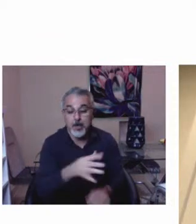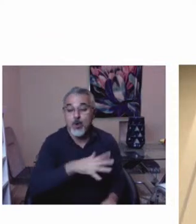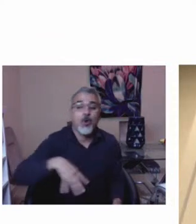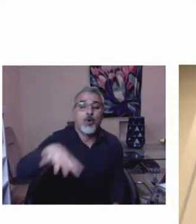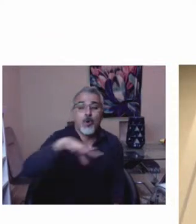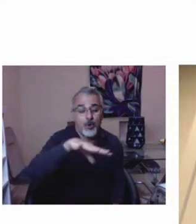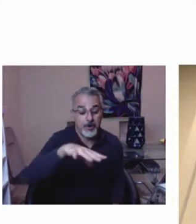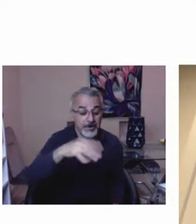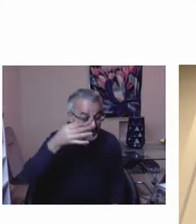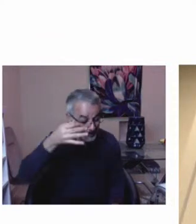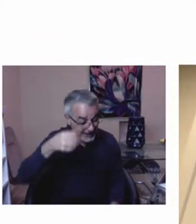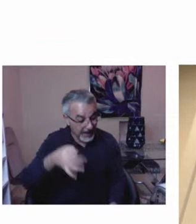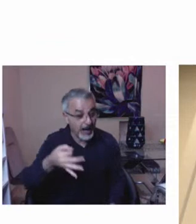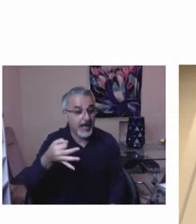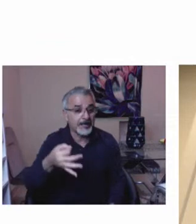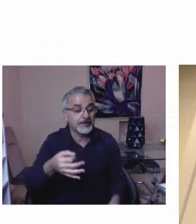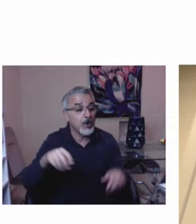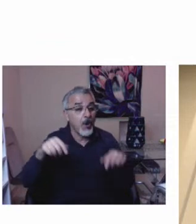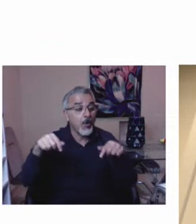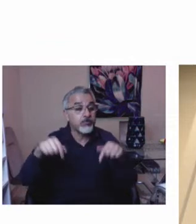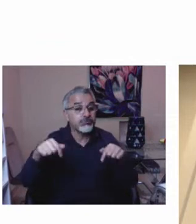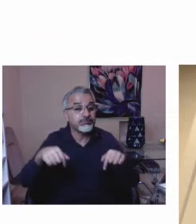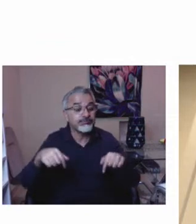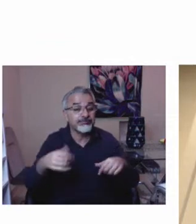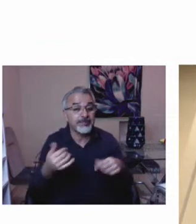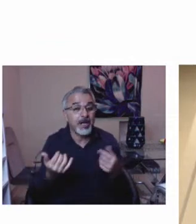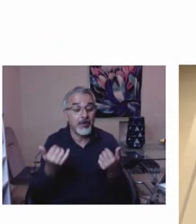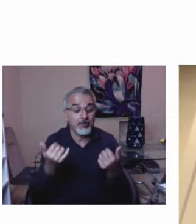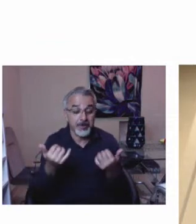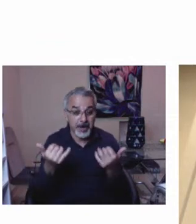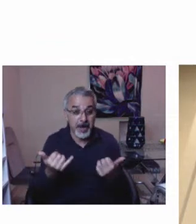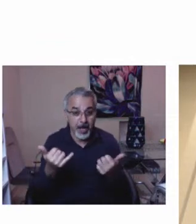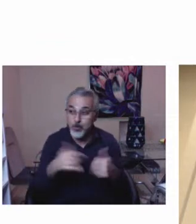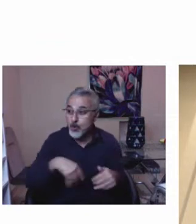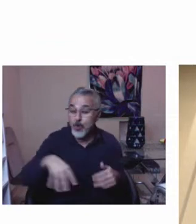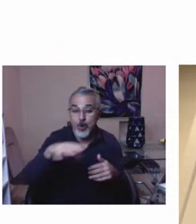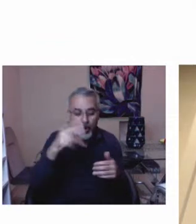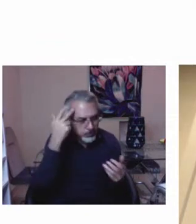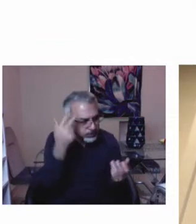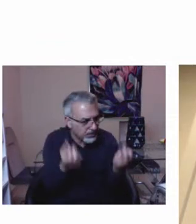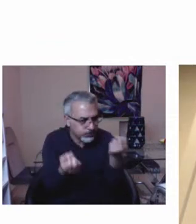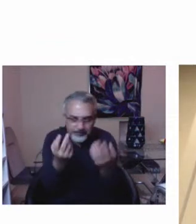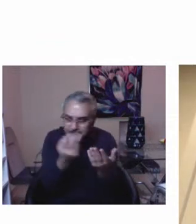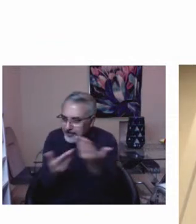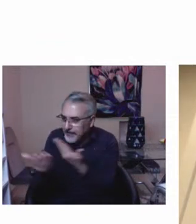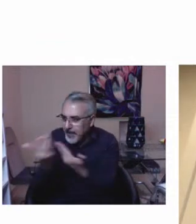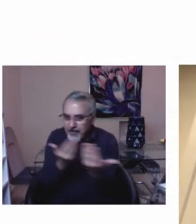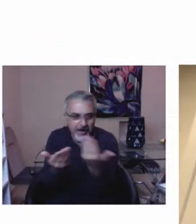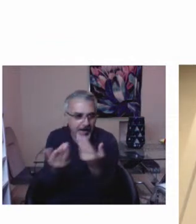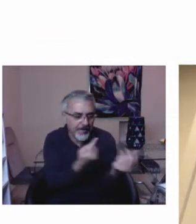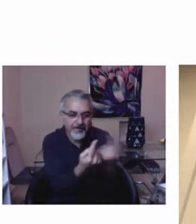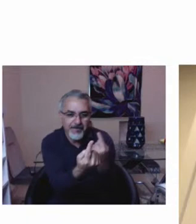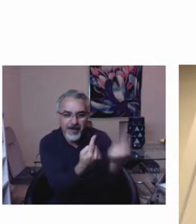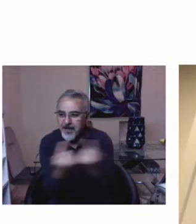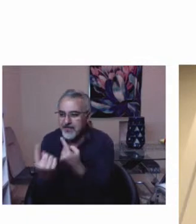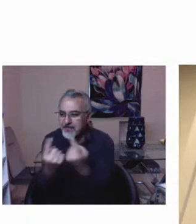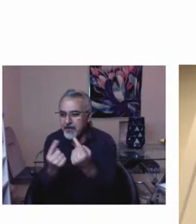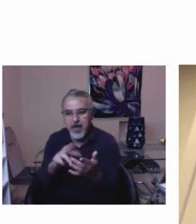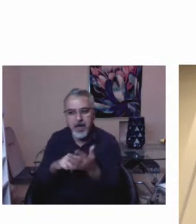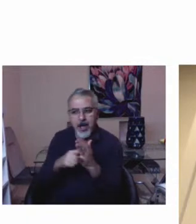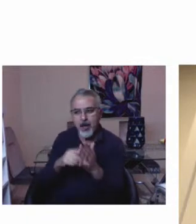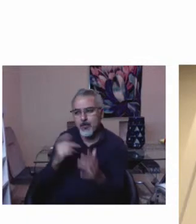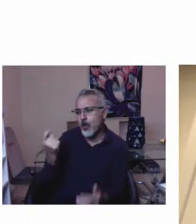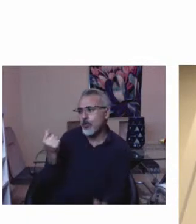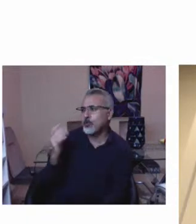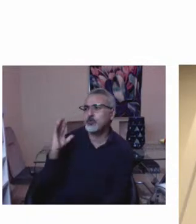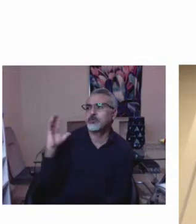help us to track investments on young people. And we have inspiration that we can draw from all the systems in place for gender equality and women's